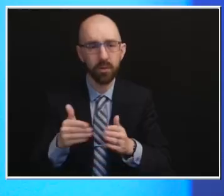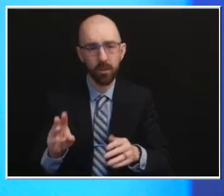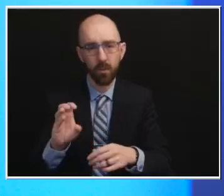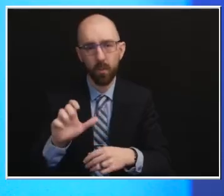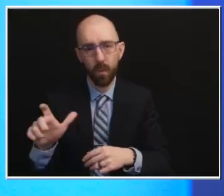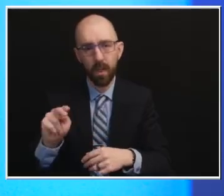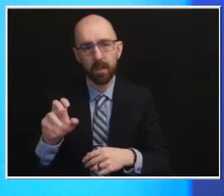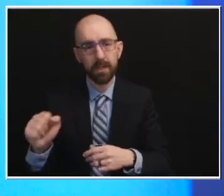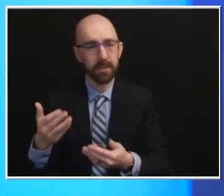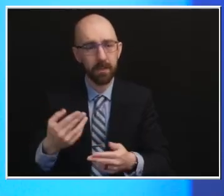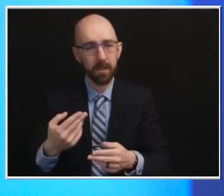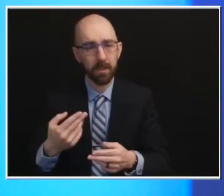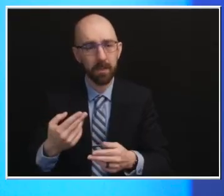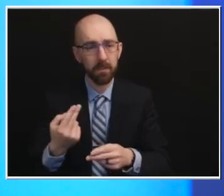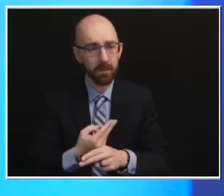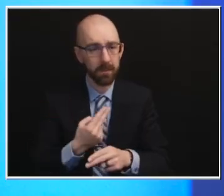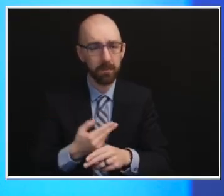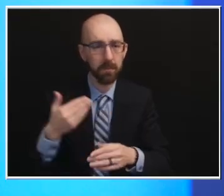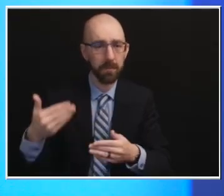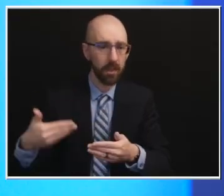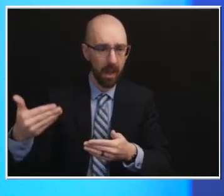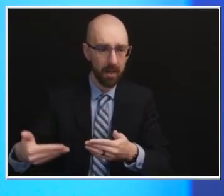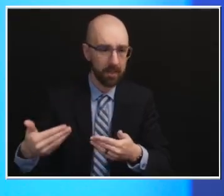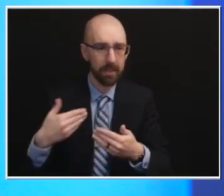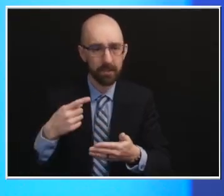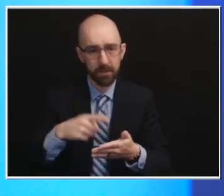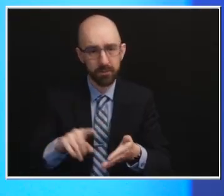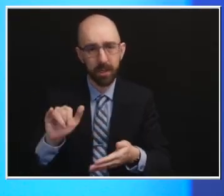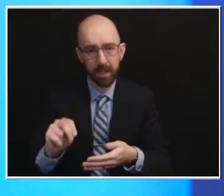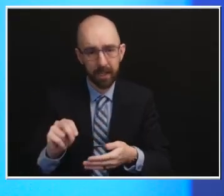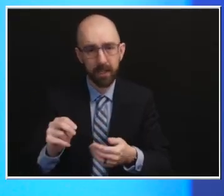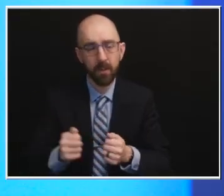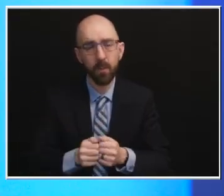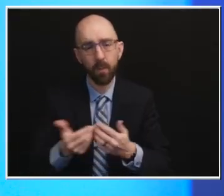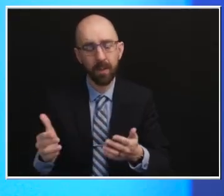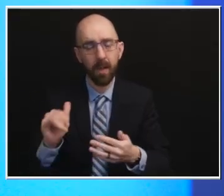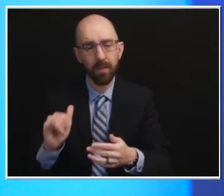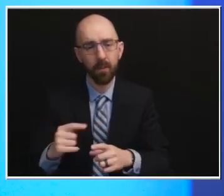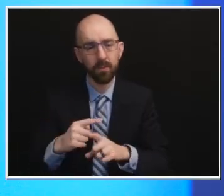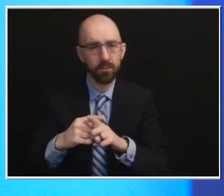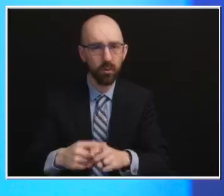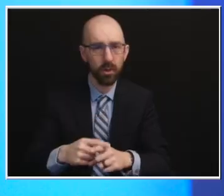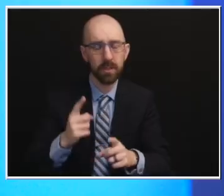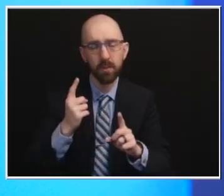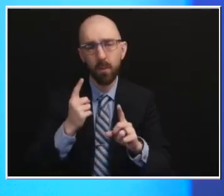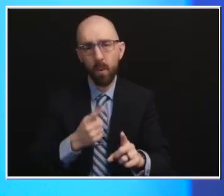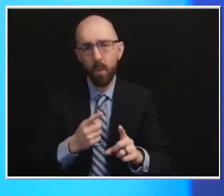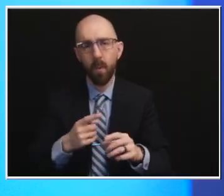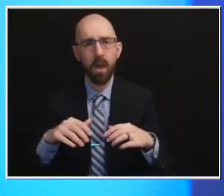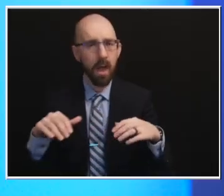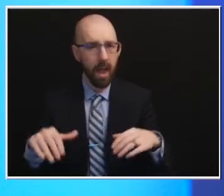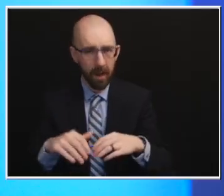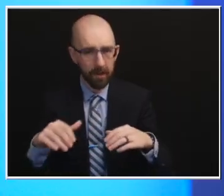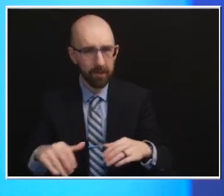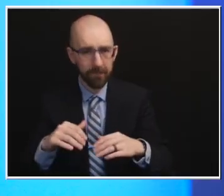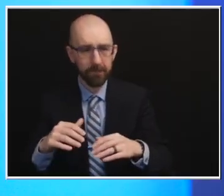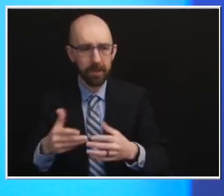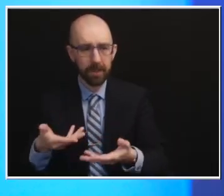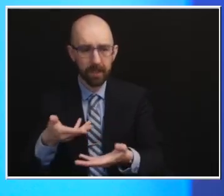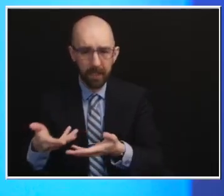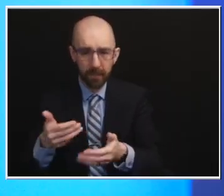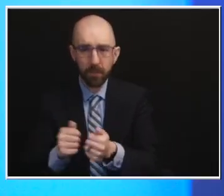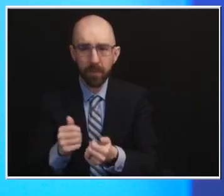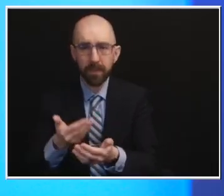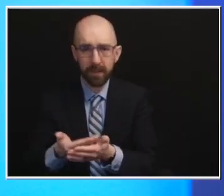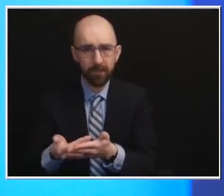use them periodically as a check-in without those targets and goals and active engagement with the device. It can lose